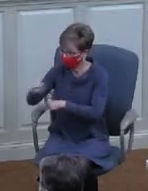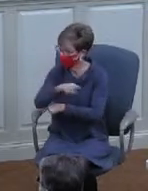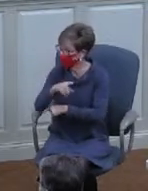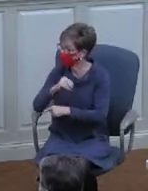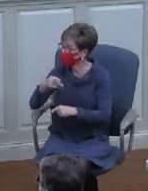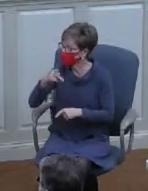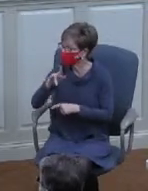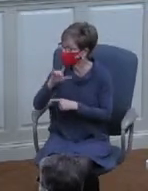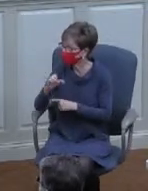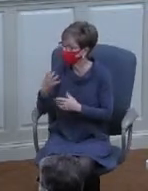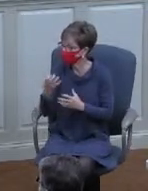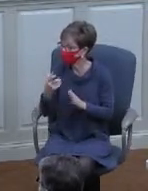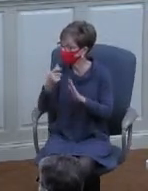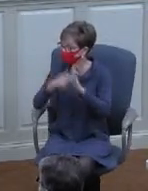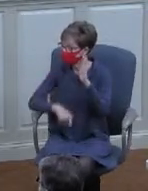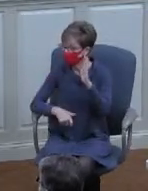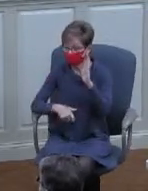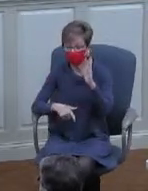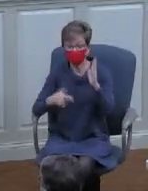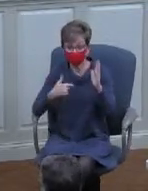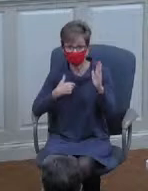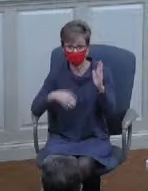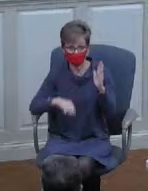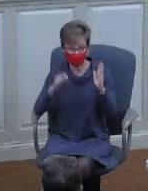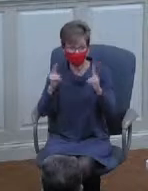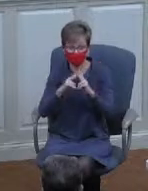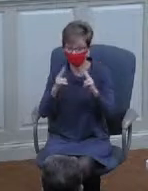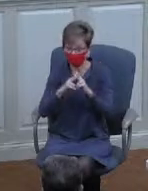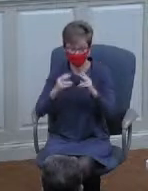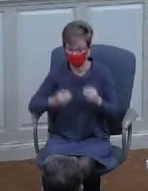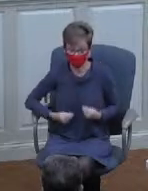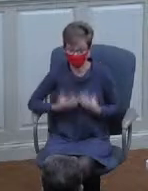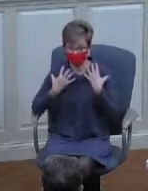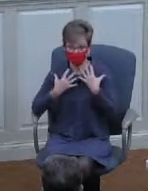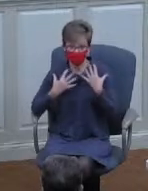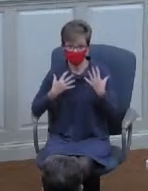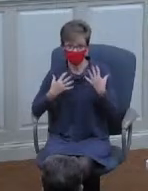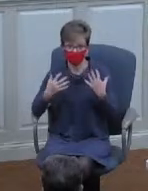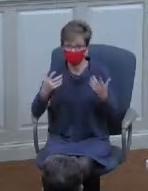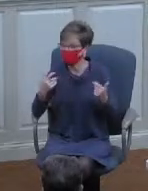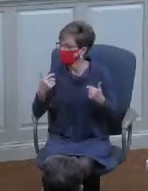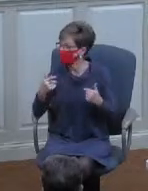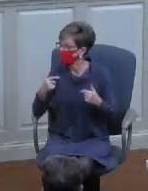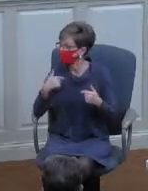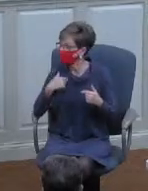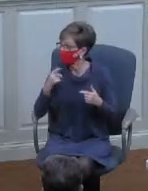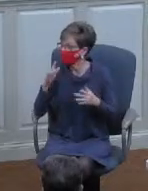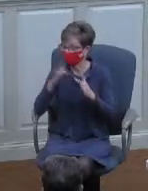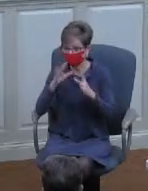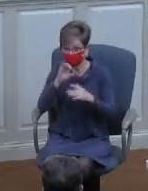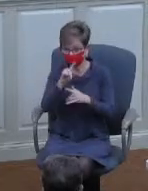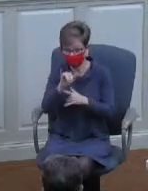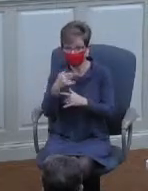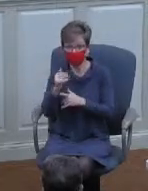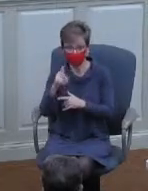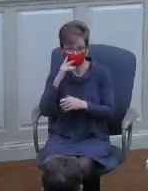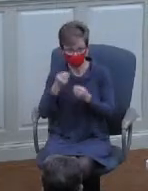copy of this article, which I found very illuminating, contact City Hall. We'll get it to you.